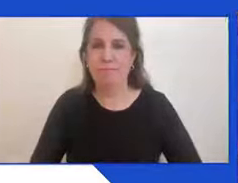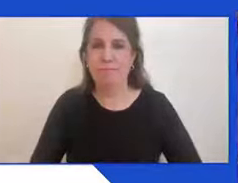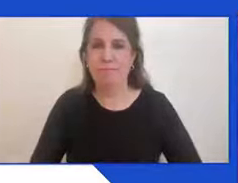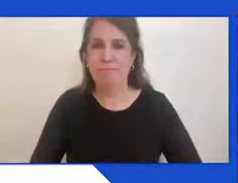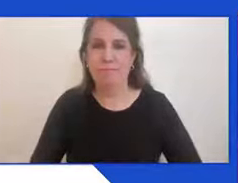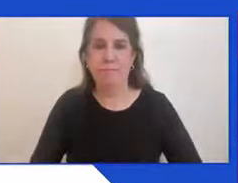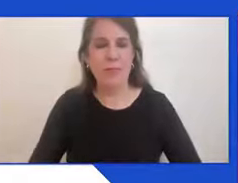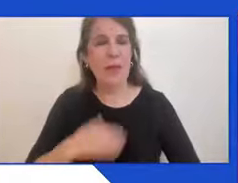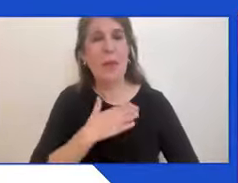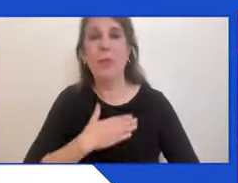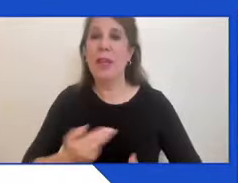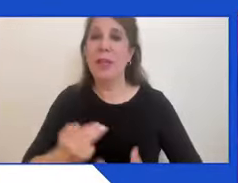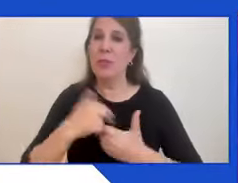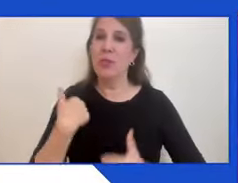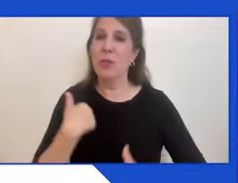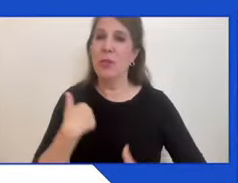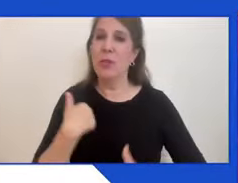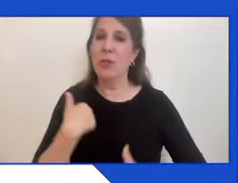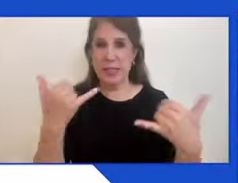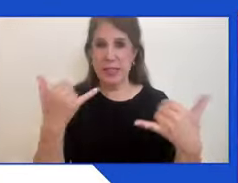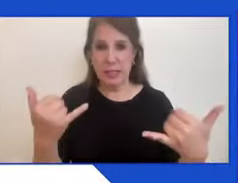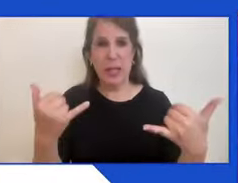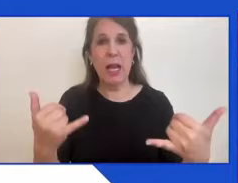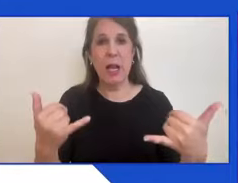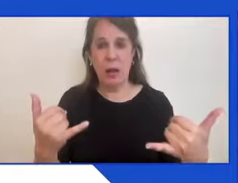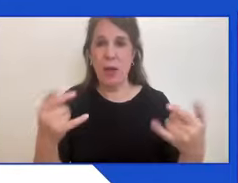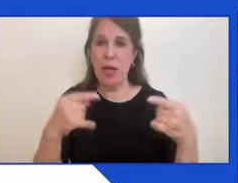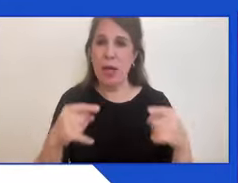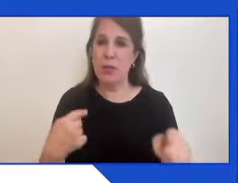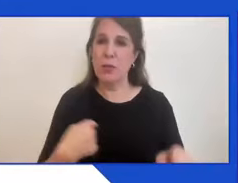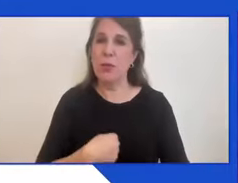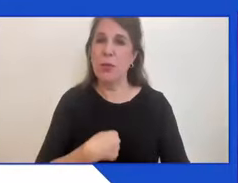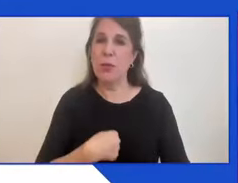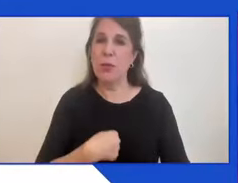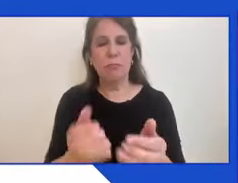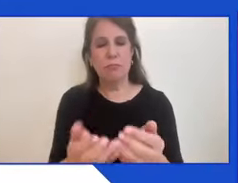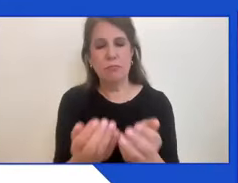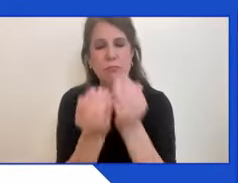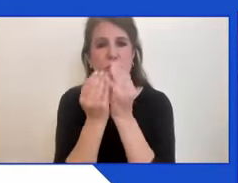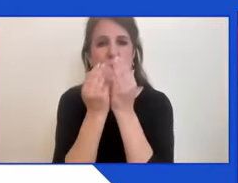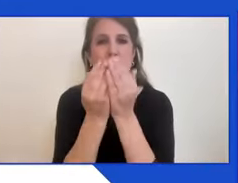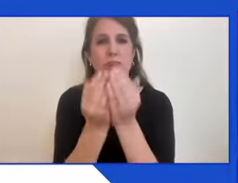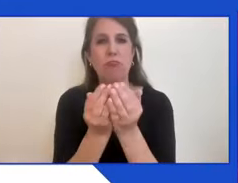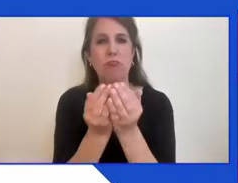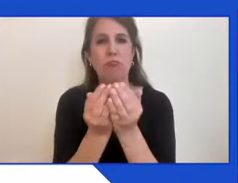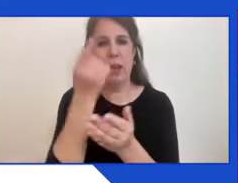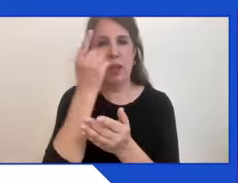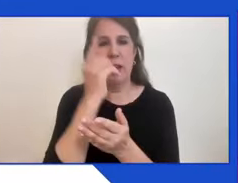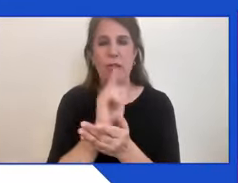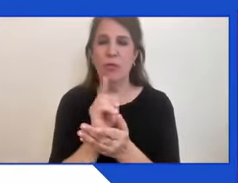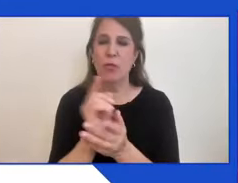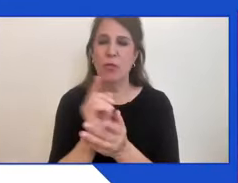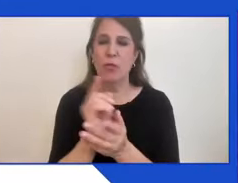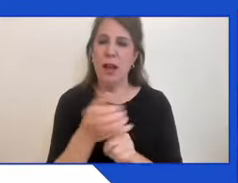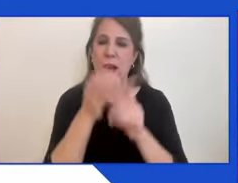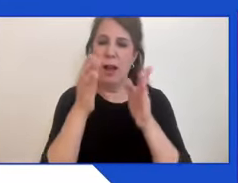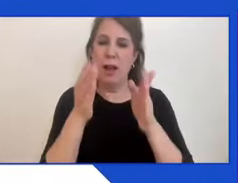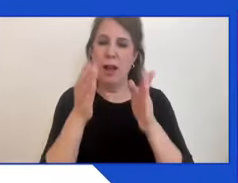Please join us now as we recite a prayer for the hostages.